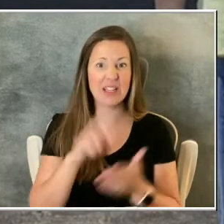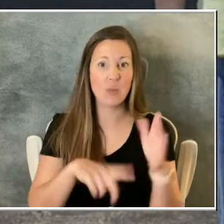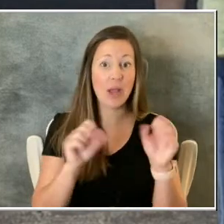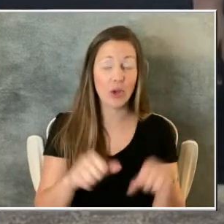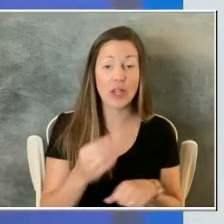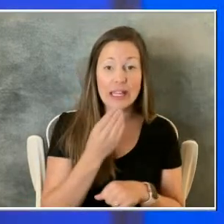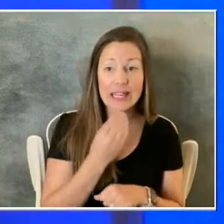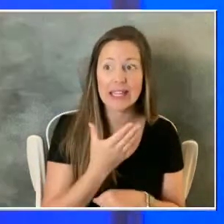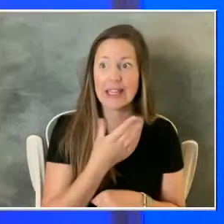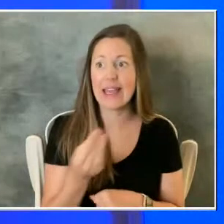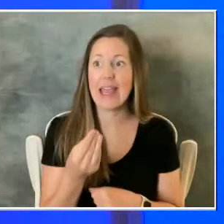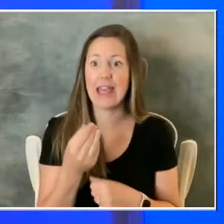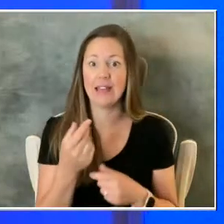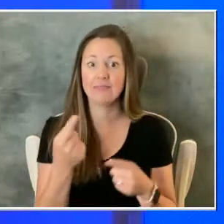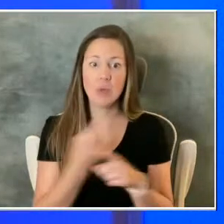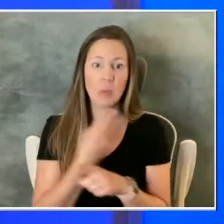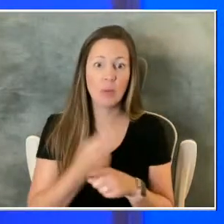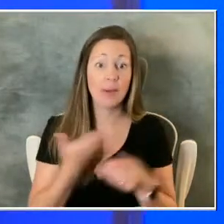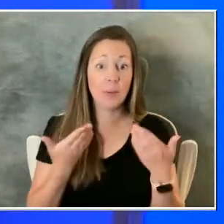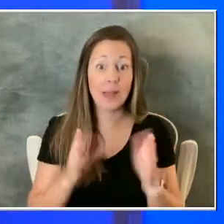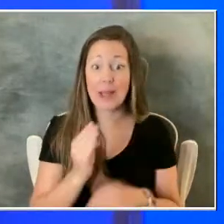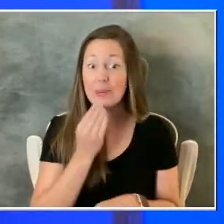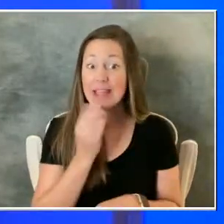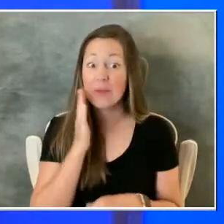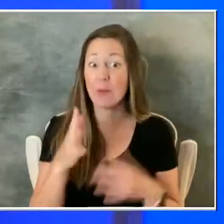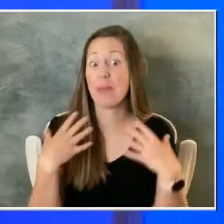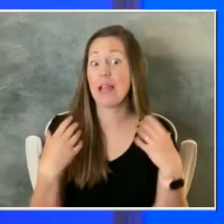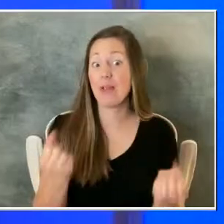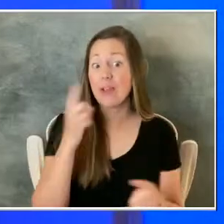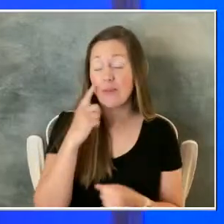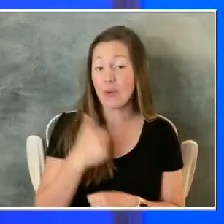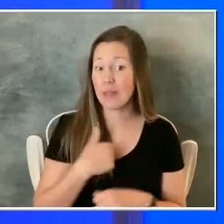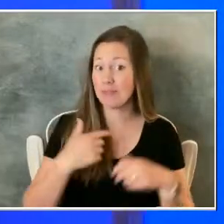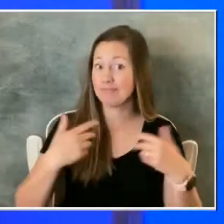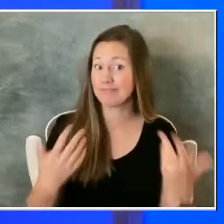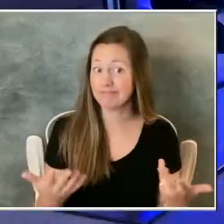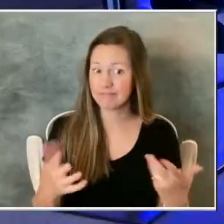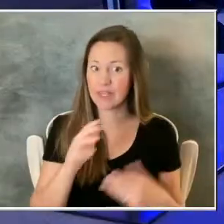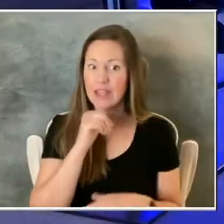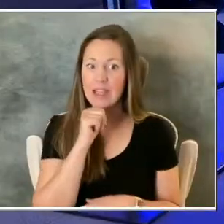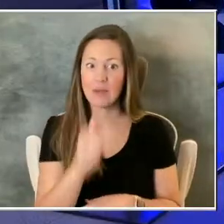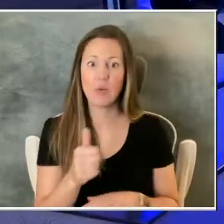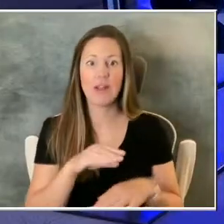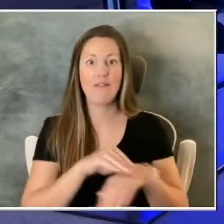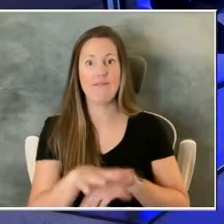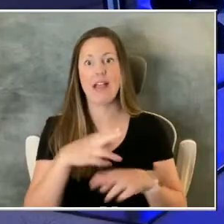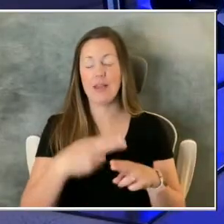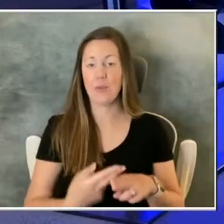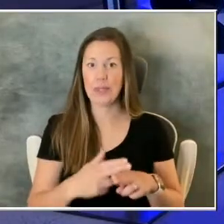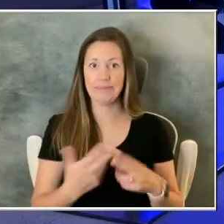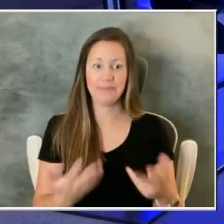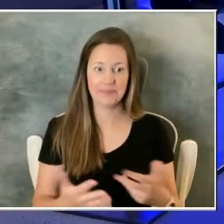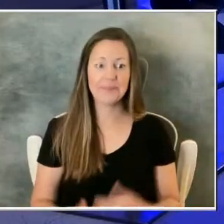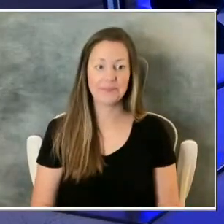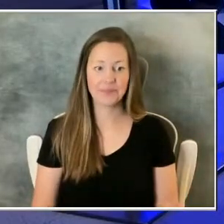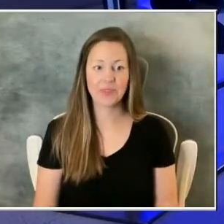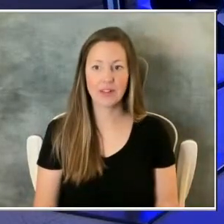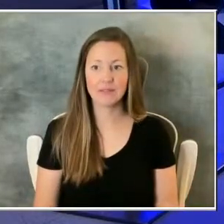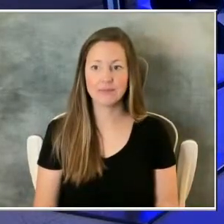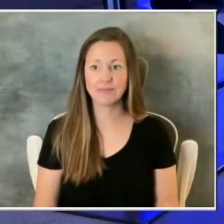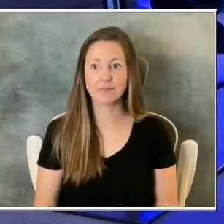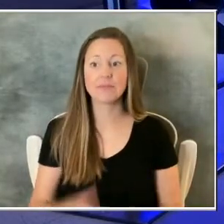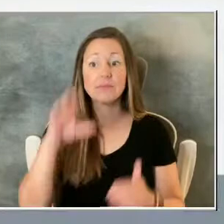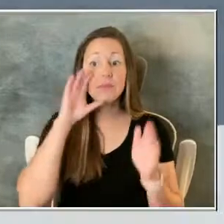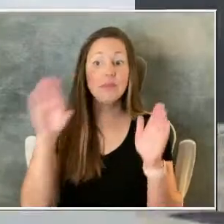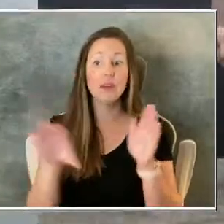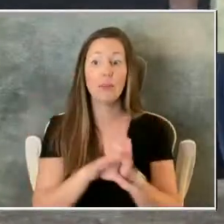to eat them, that it would be healthier for me and wouldn't end up the way I was there. So you, the picture on the left, if we can bring that back up,